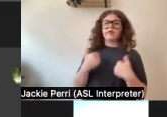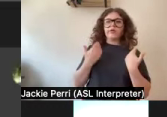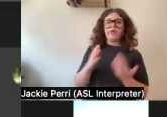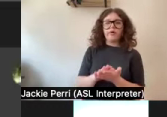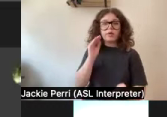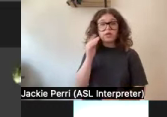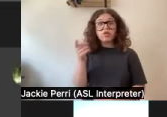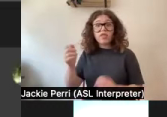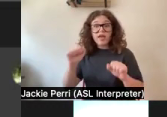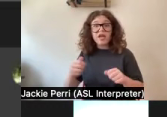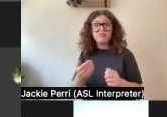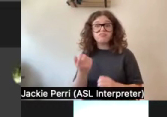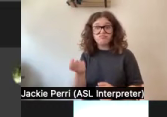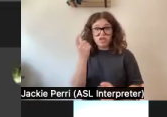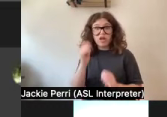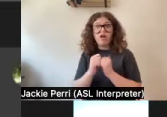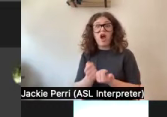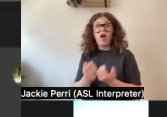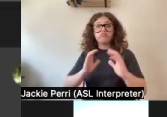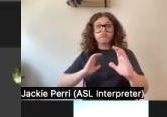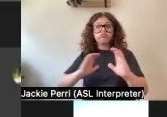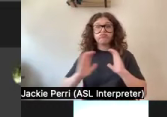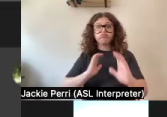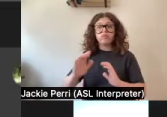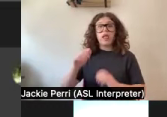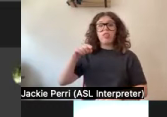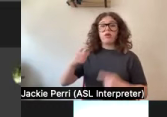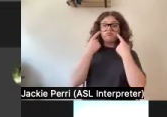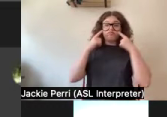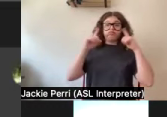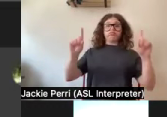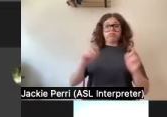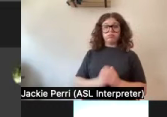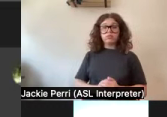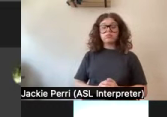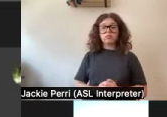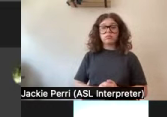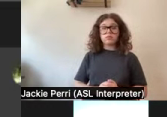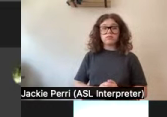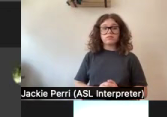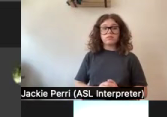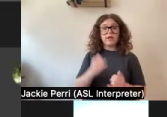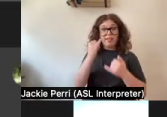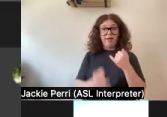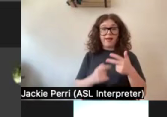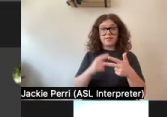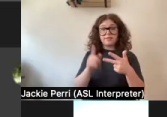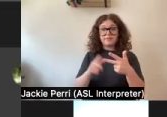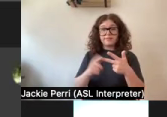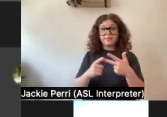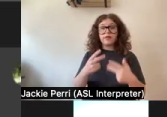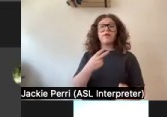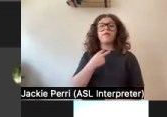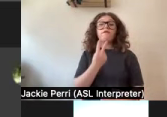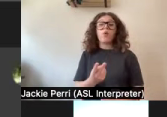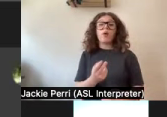navigate these conversations more effectively. And then the last demand is a voice to make sure that sex ed